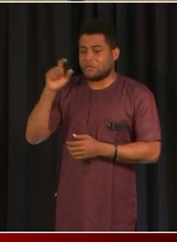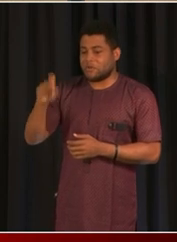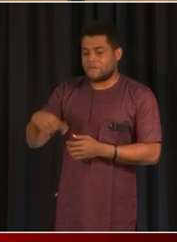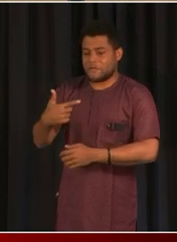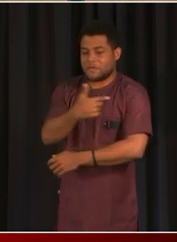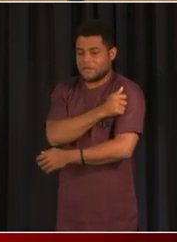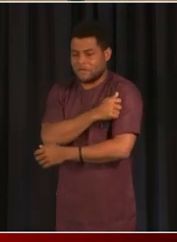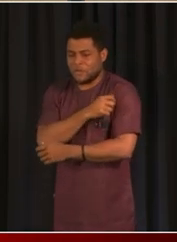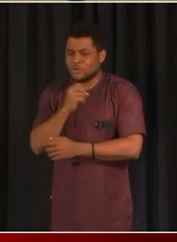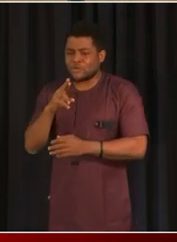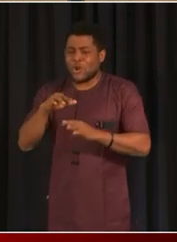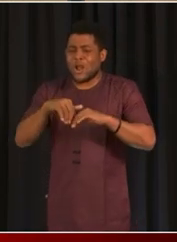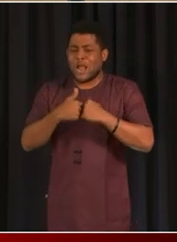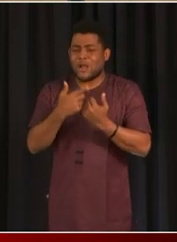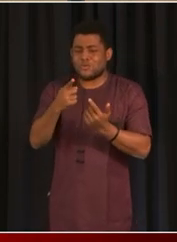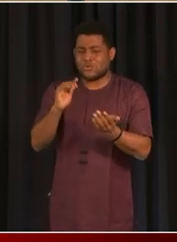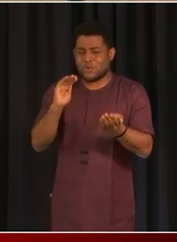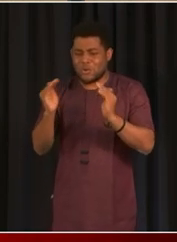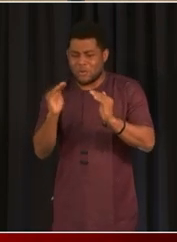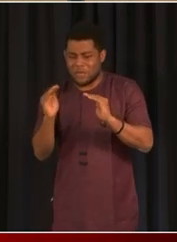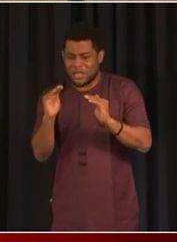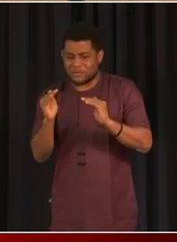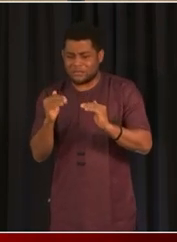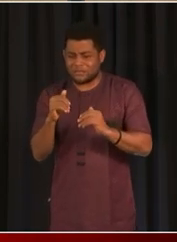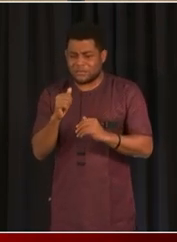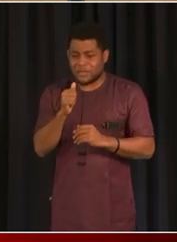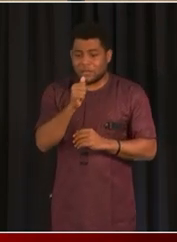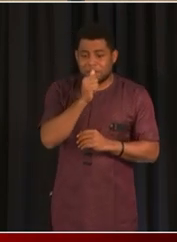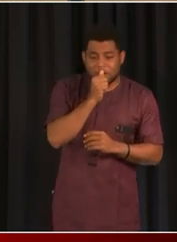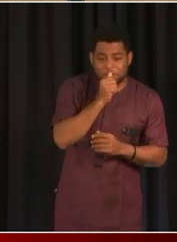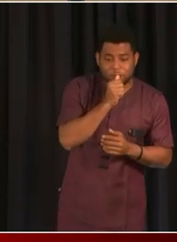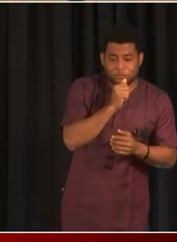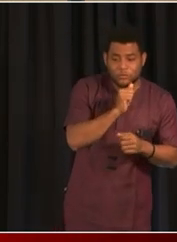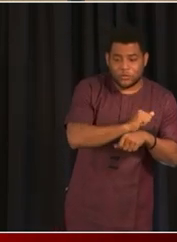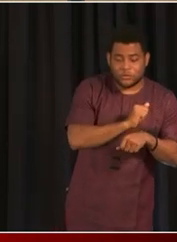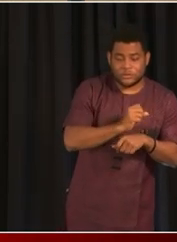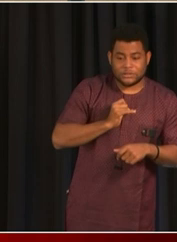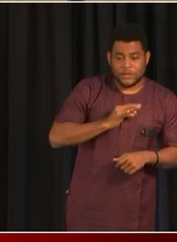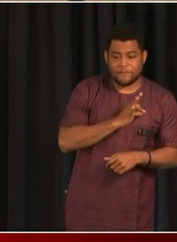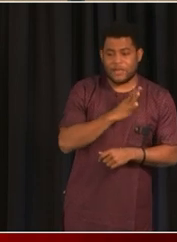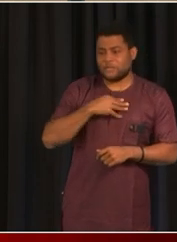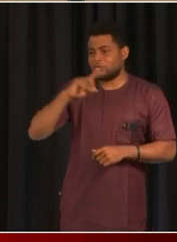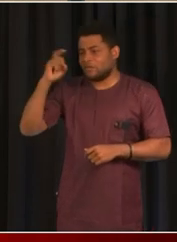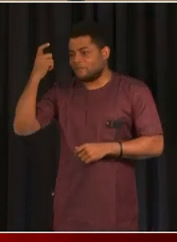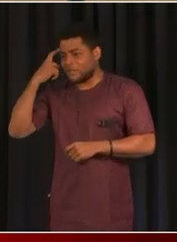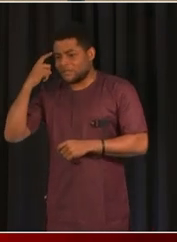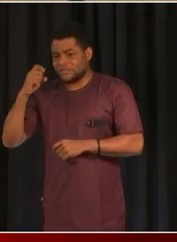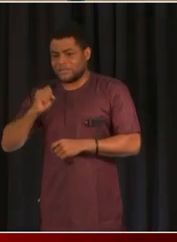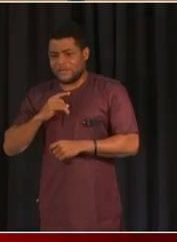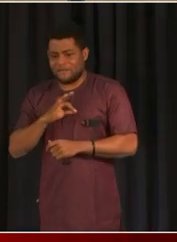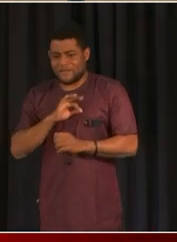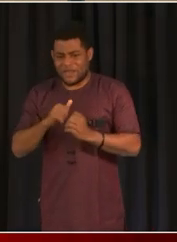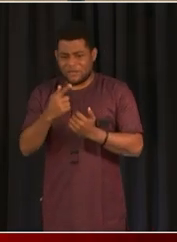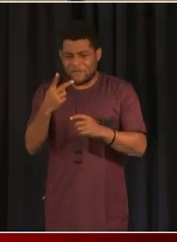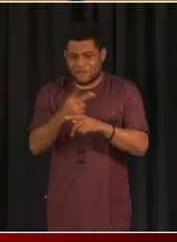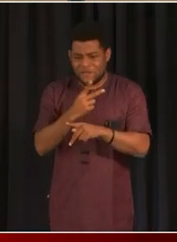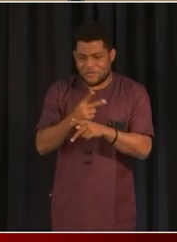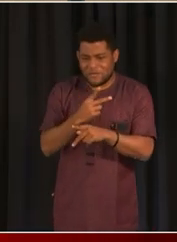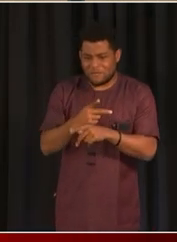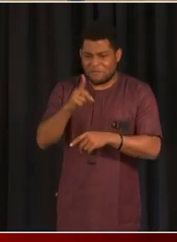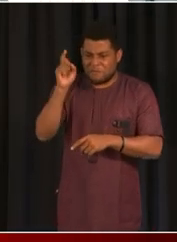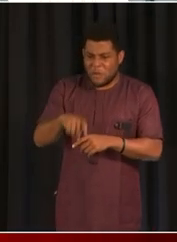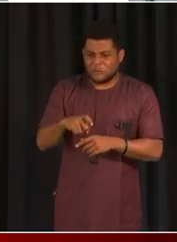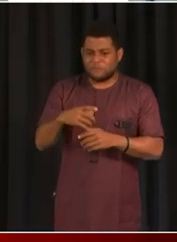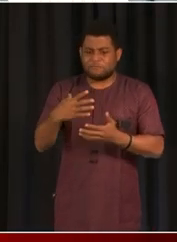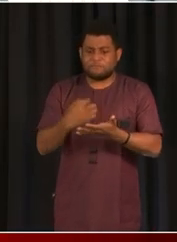workers? Yeah, so Perry, this is a great question from a civics and government perspective, right? So the DC Health, the